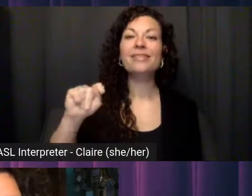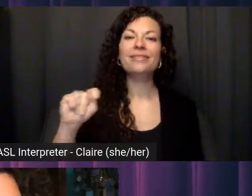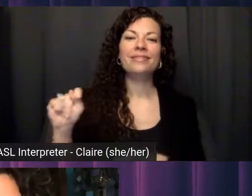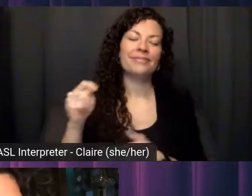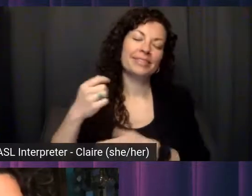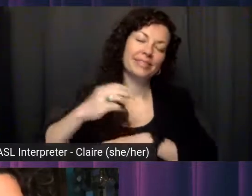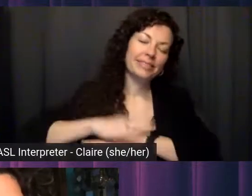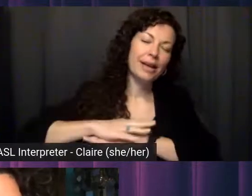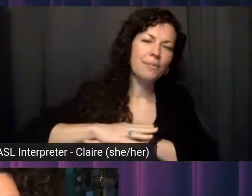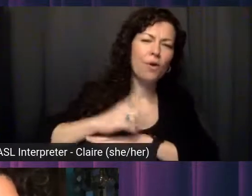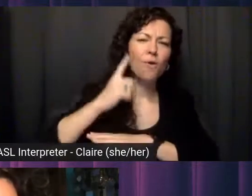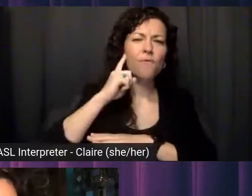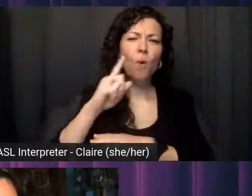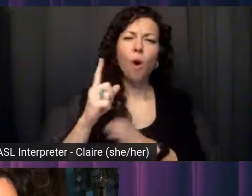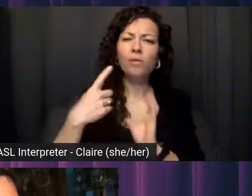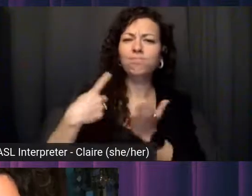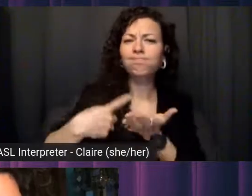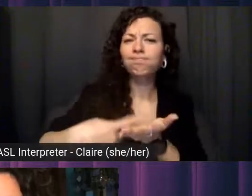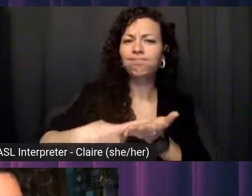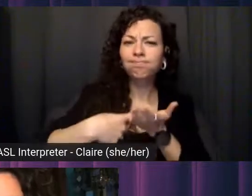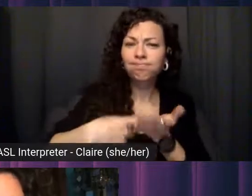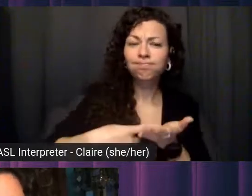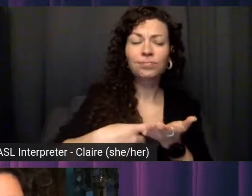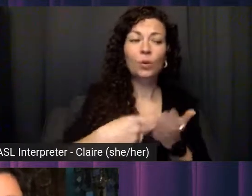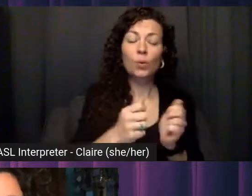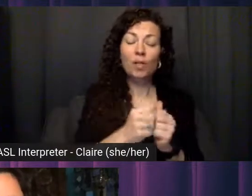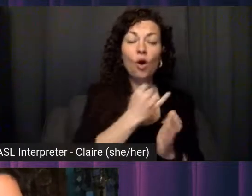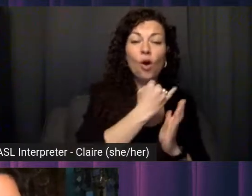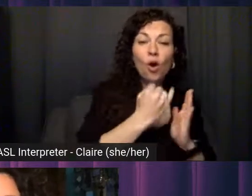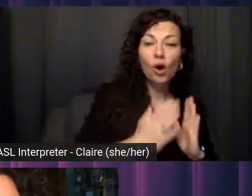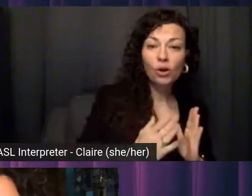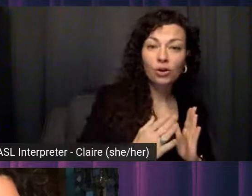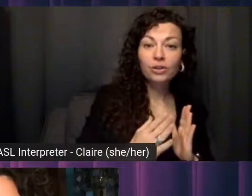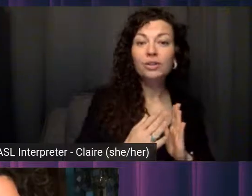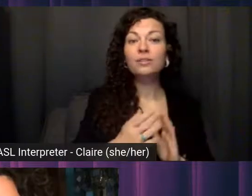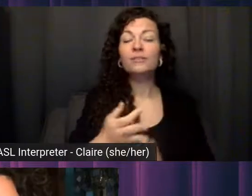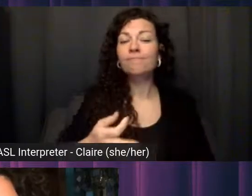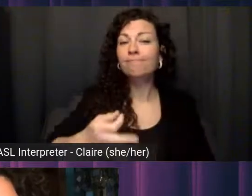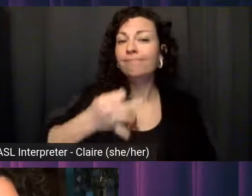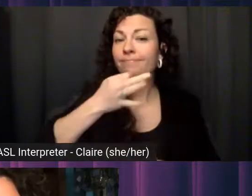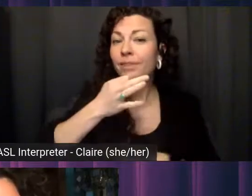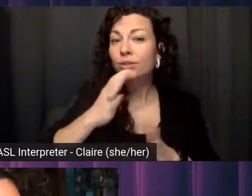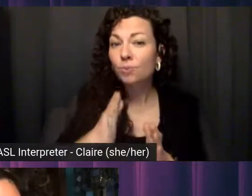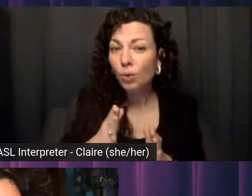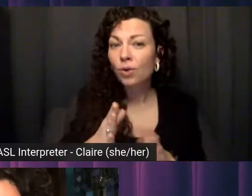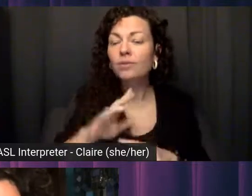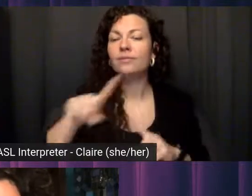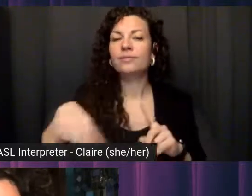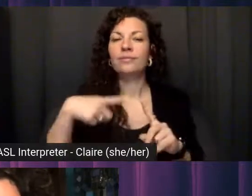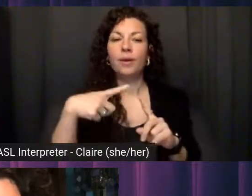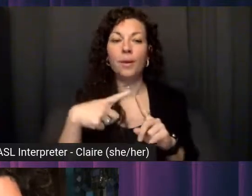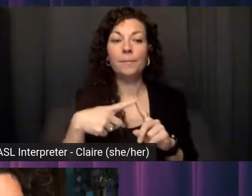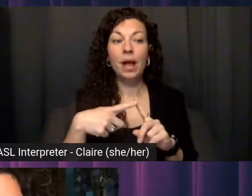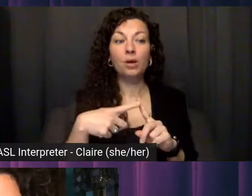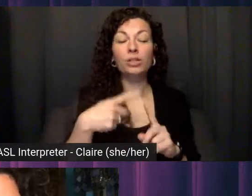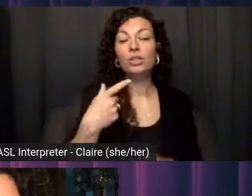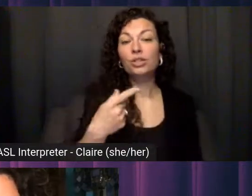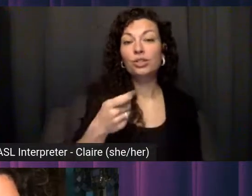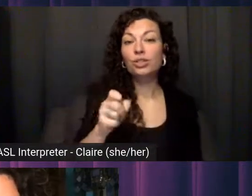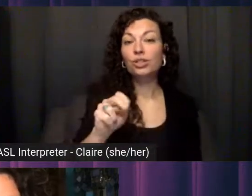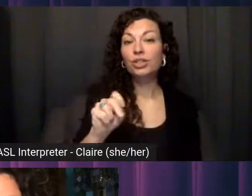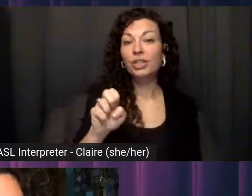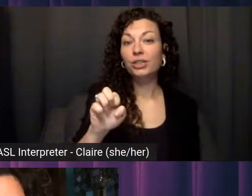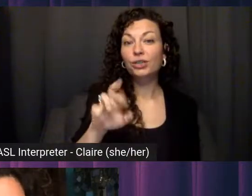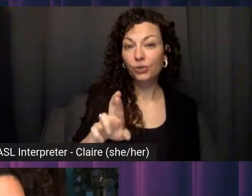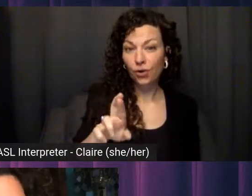artists, activists, experts, to engage in a rich dialogue about gender and public policy. This